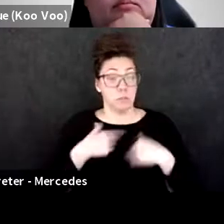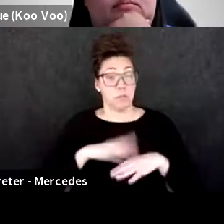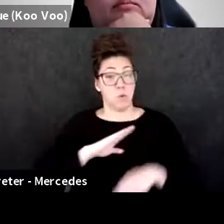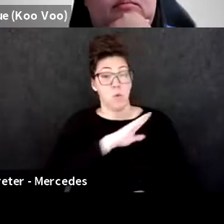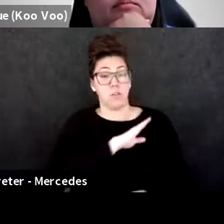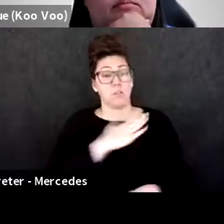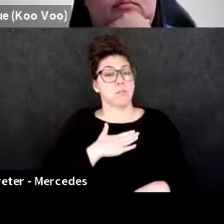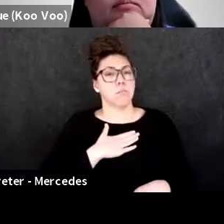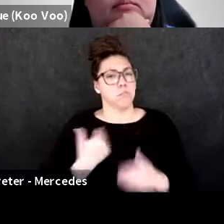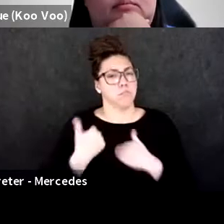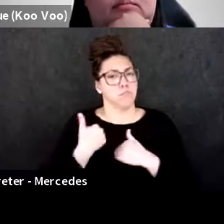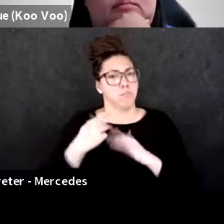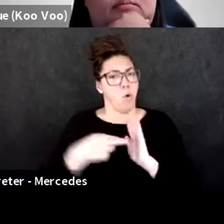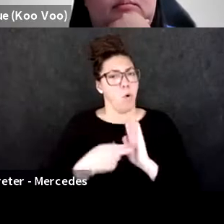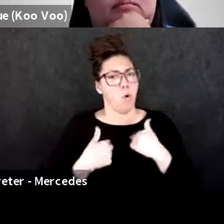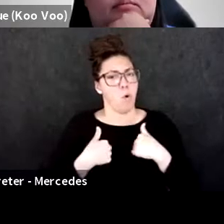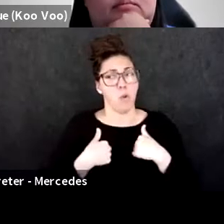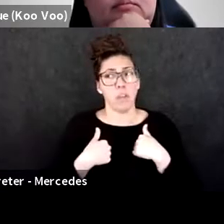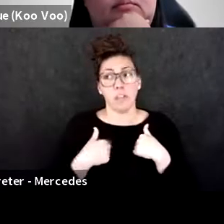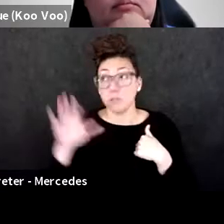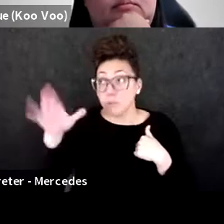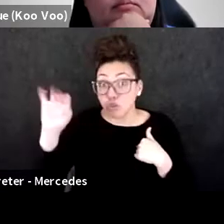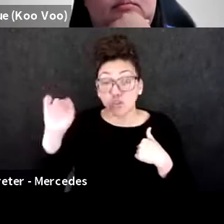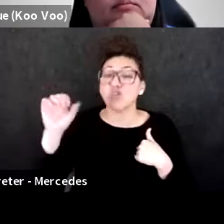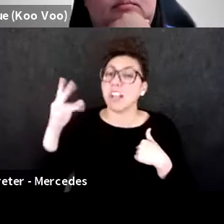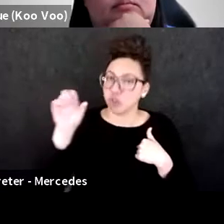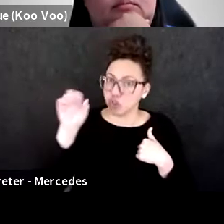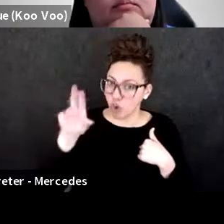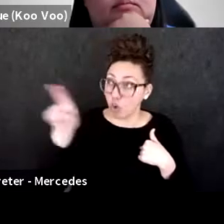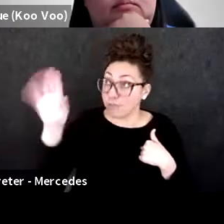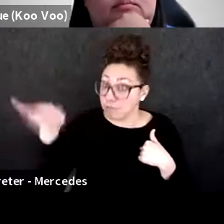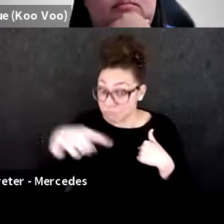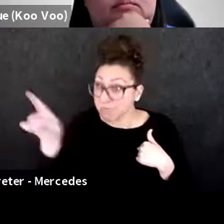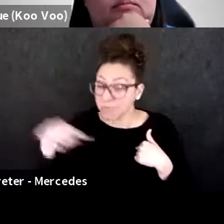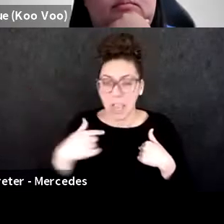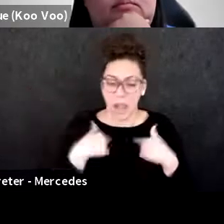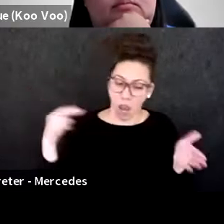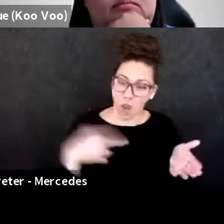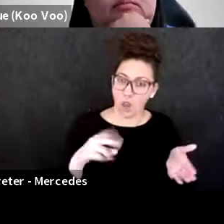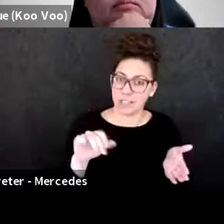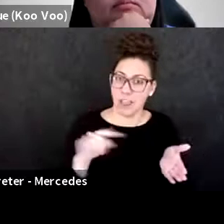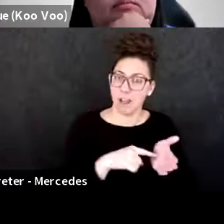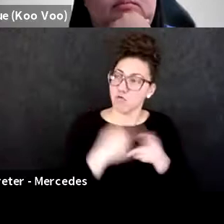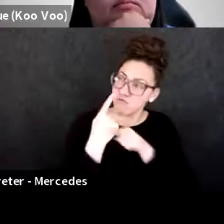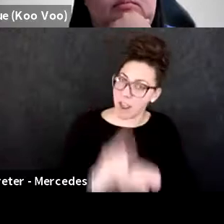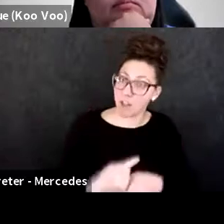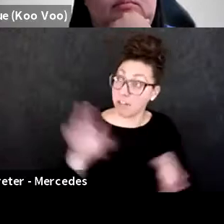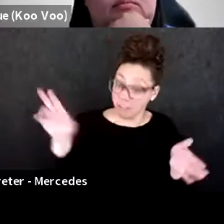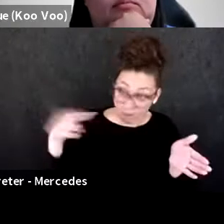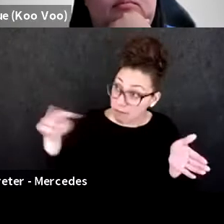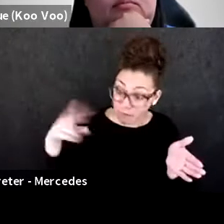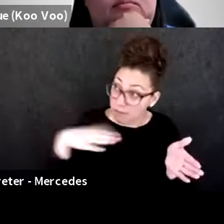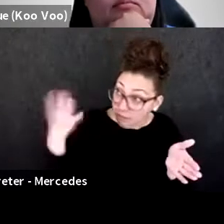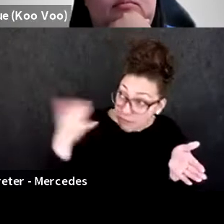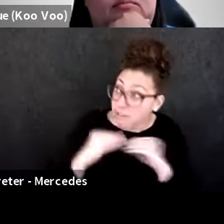hold our chancellor accountable for that by looking at the data on a regular basis, and that's what this trustee